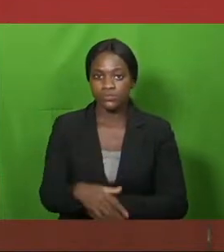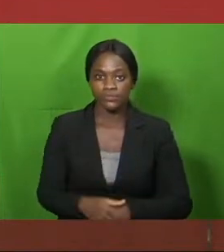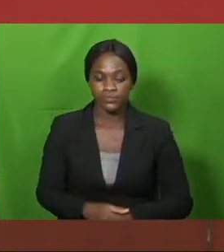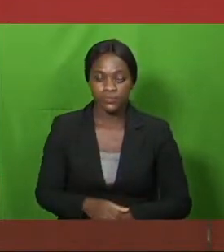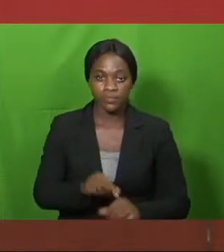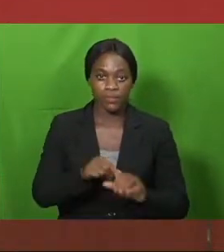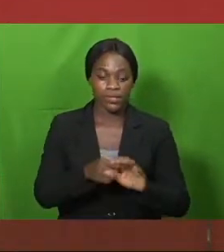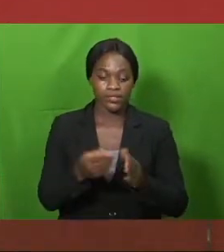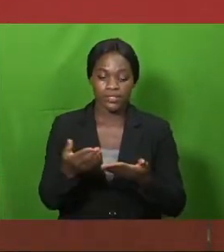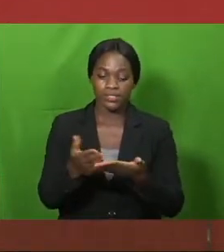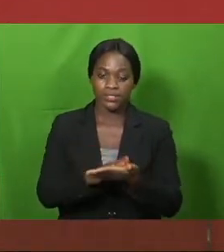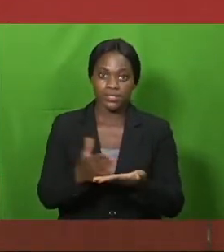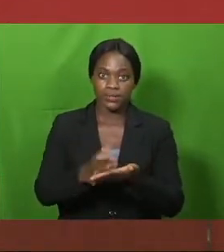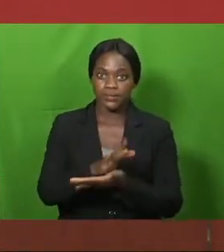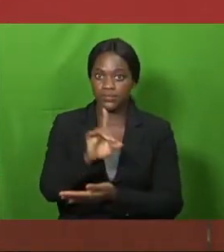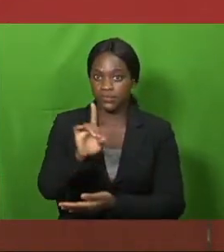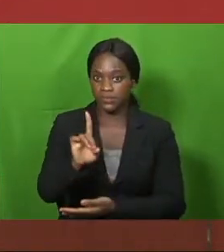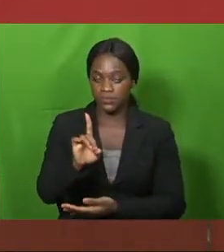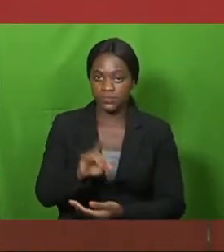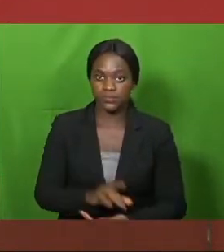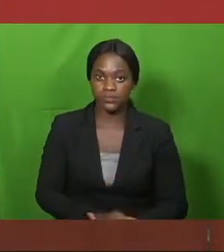1.